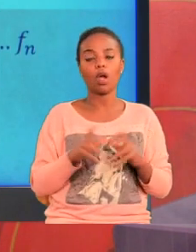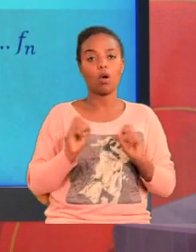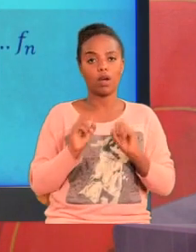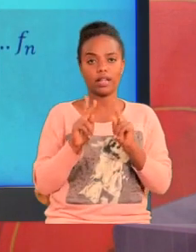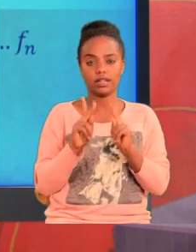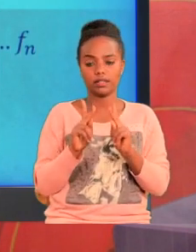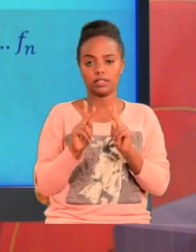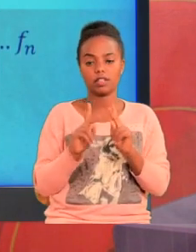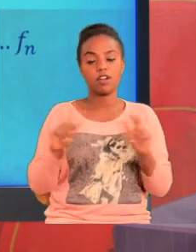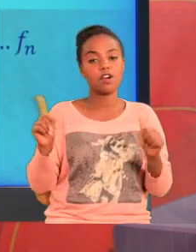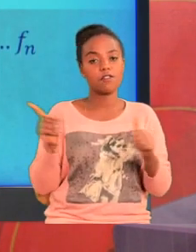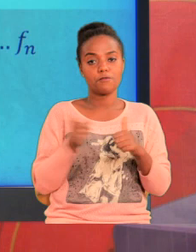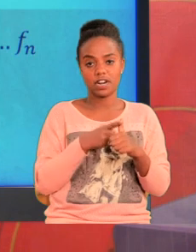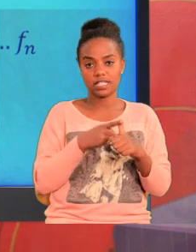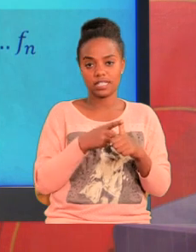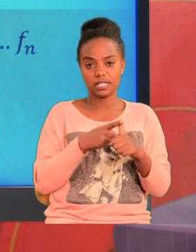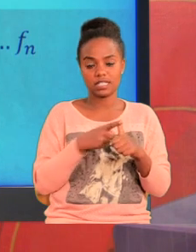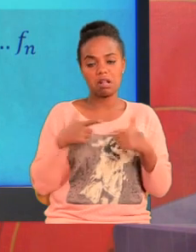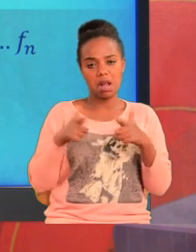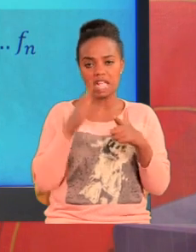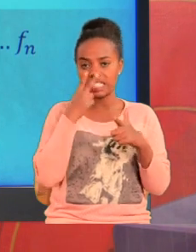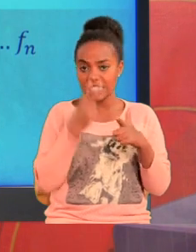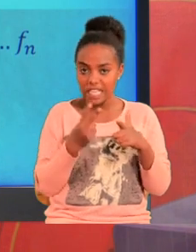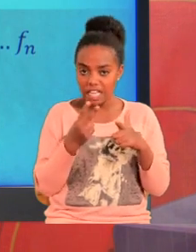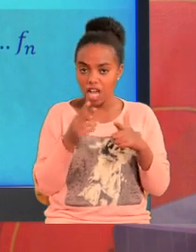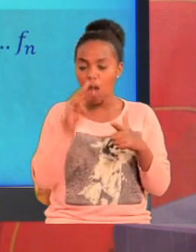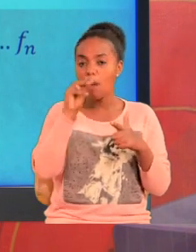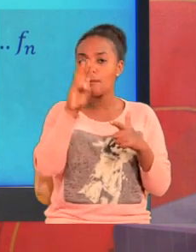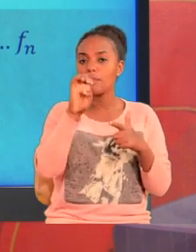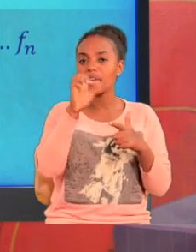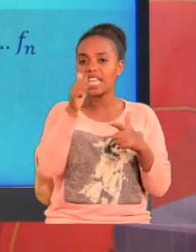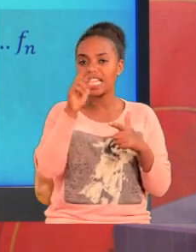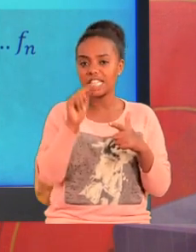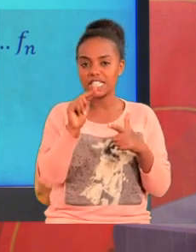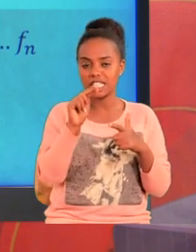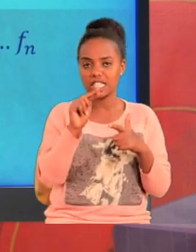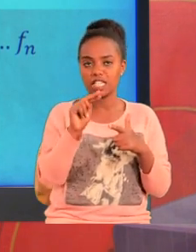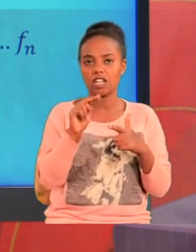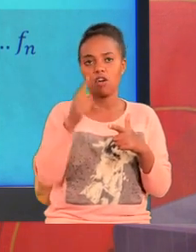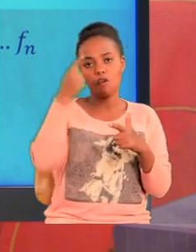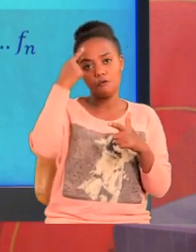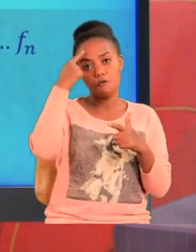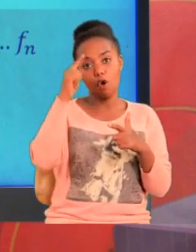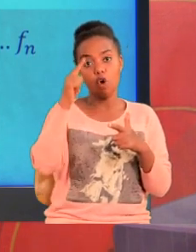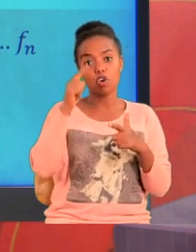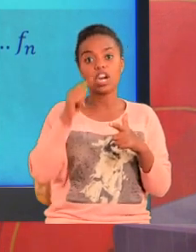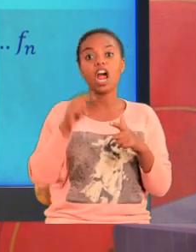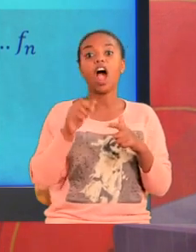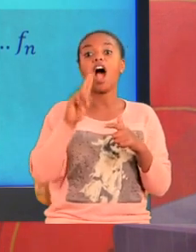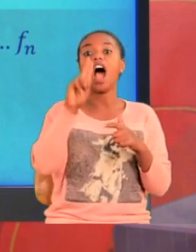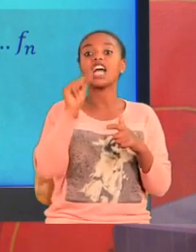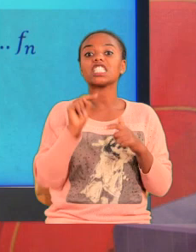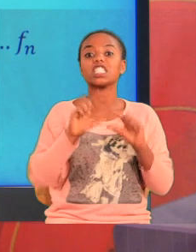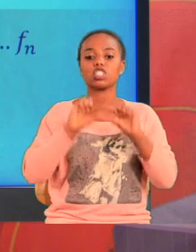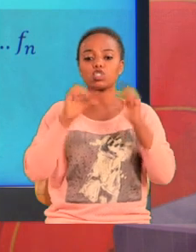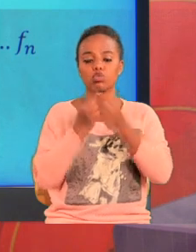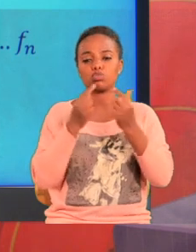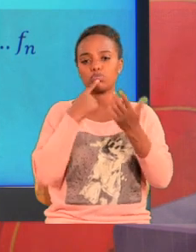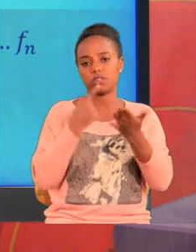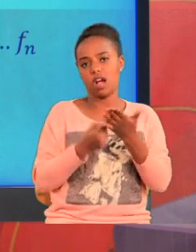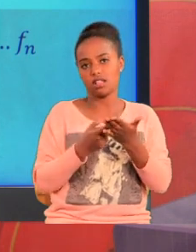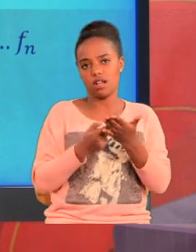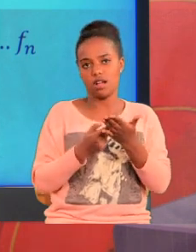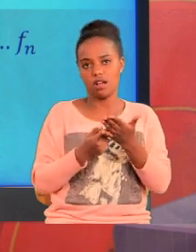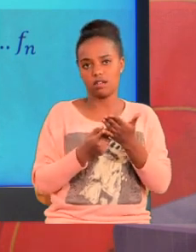Okay, first let's see mean, mode, and median for ungrouped data.